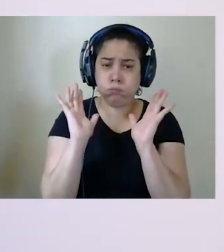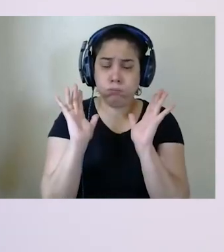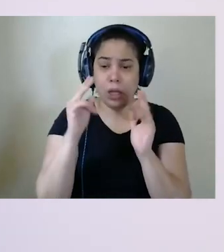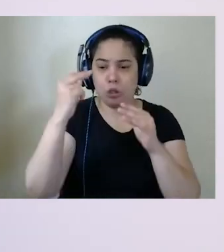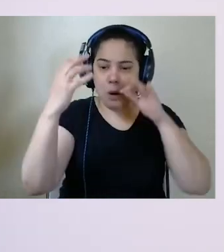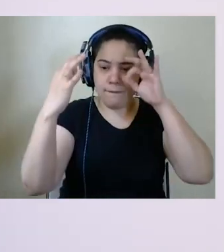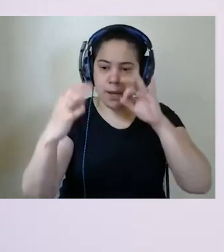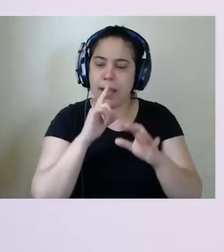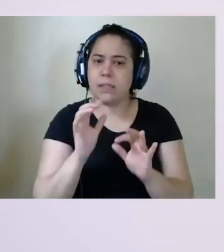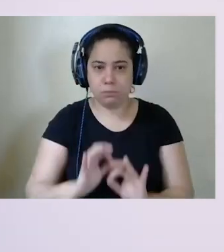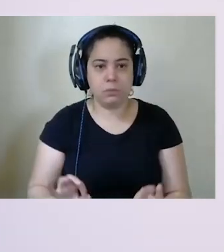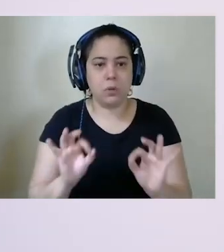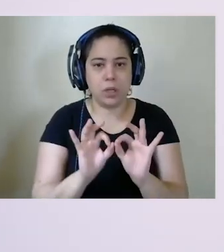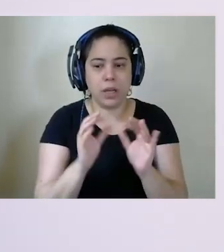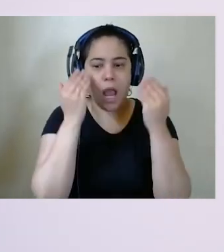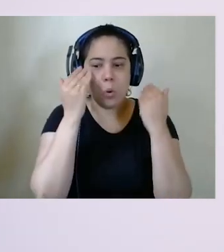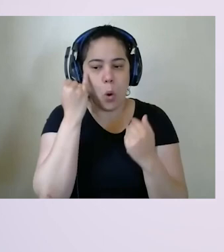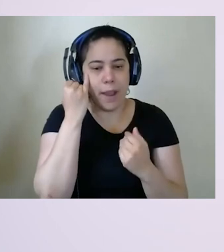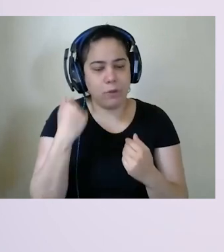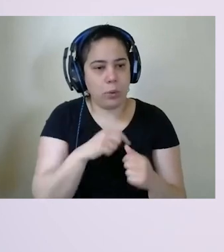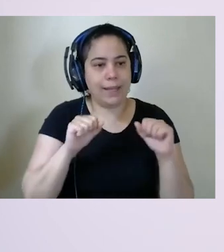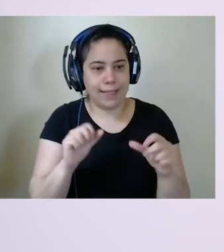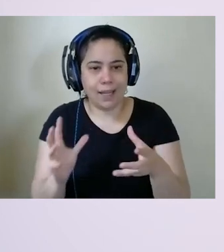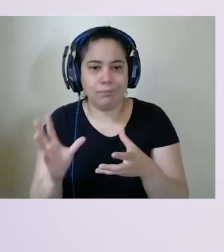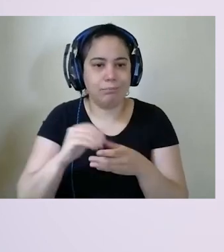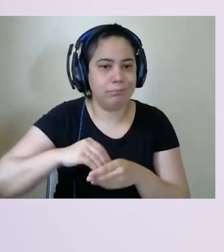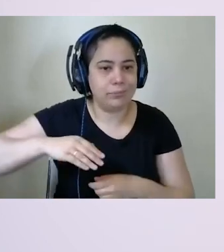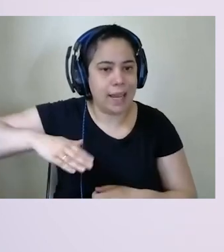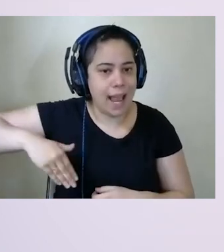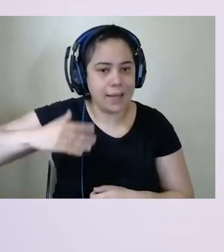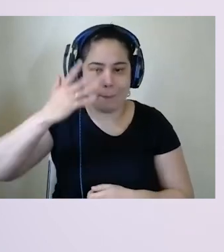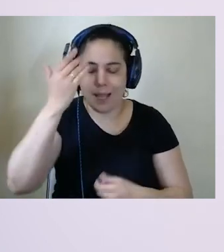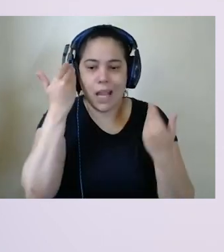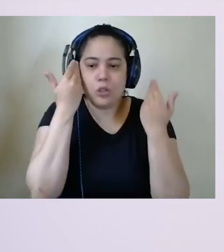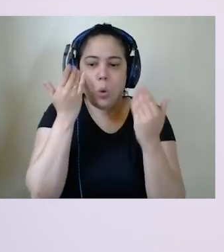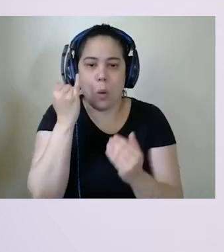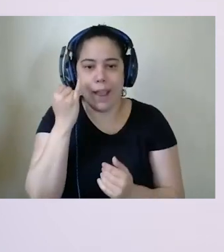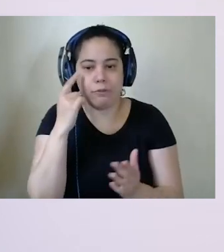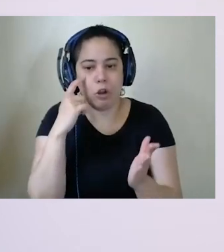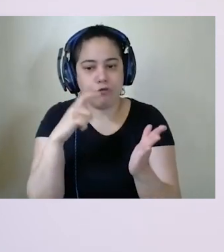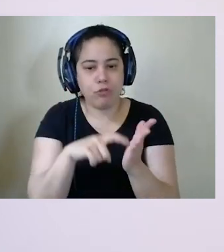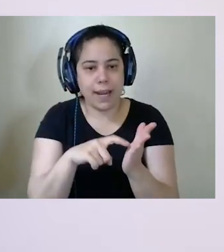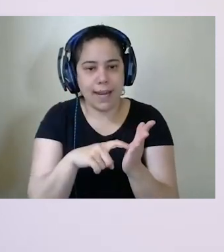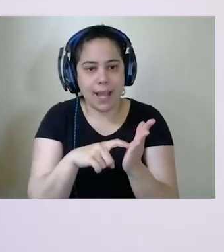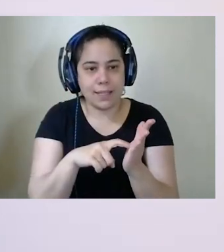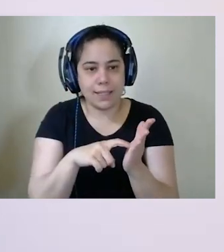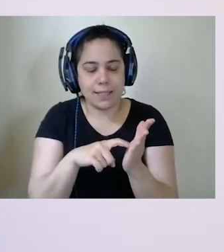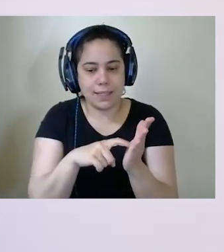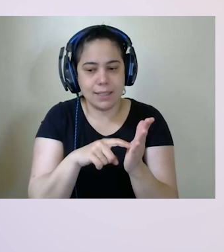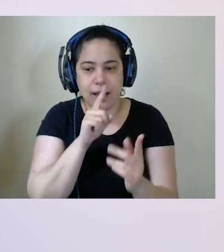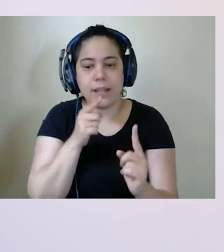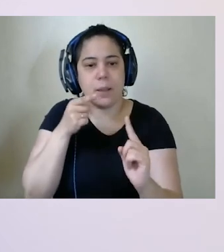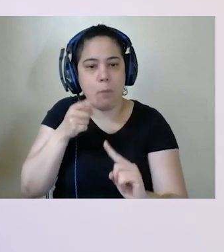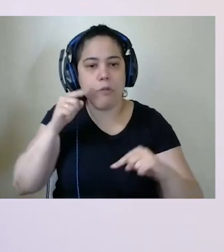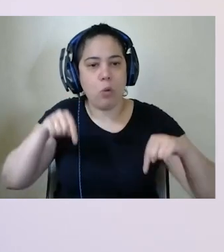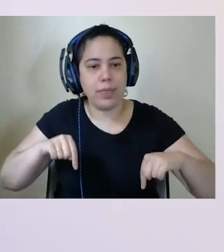know if we can play it because I don't know that it is recognized enough. And that's the point of these